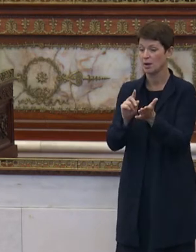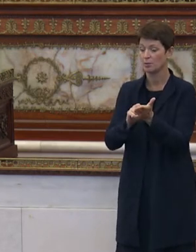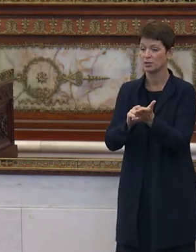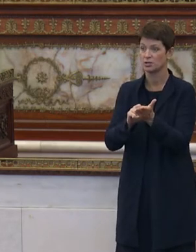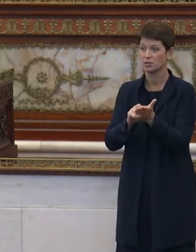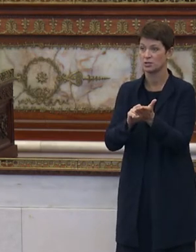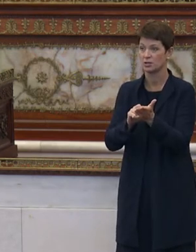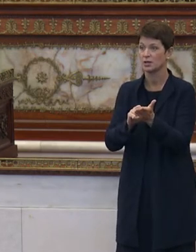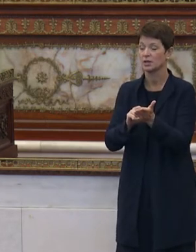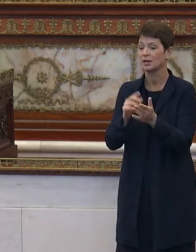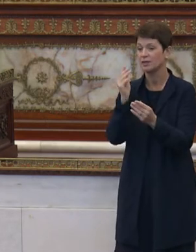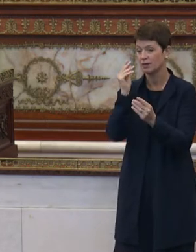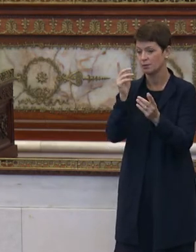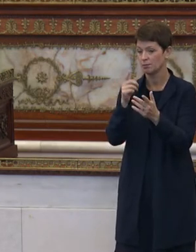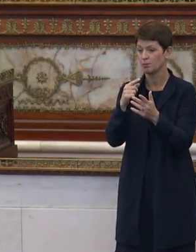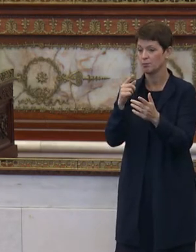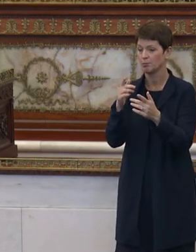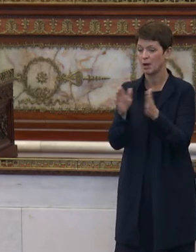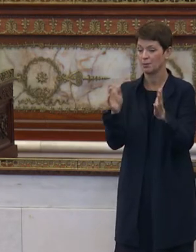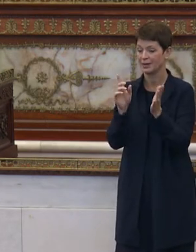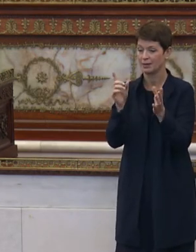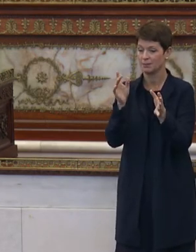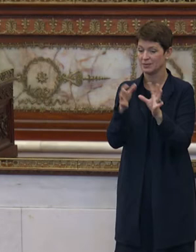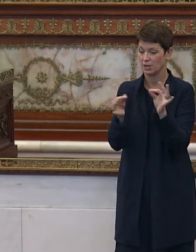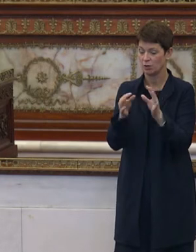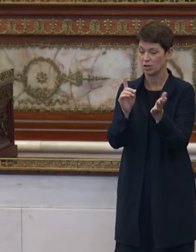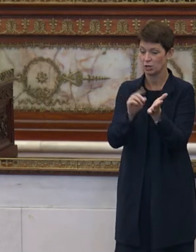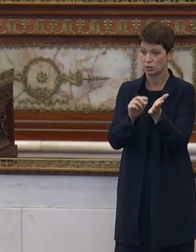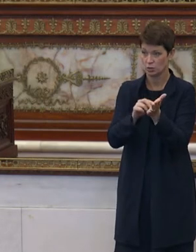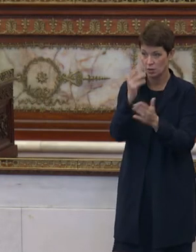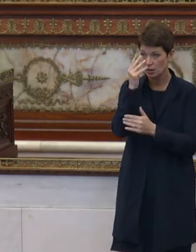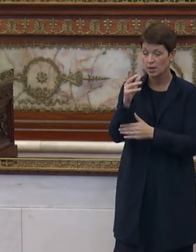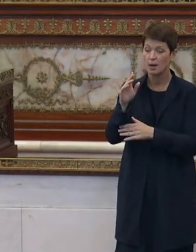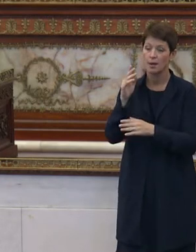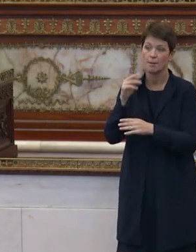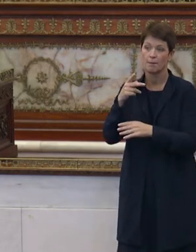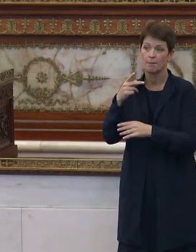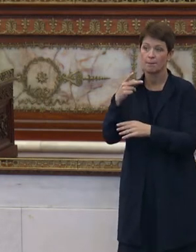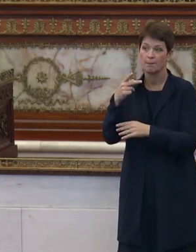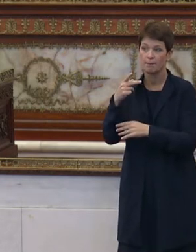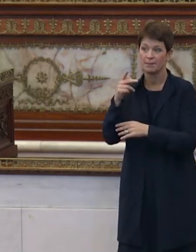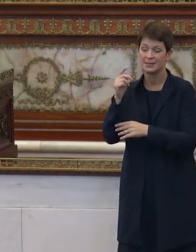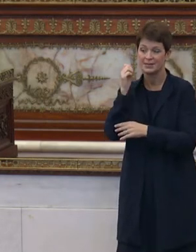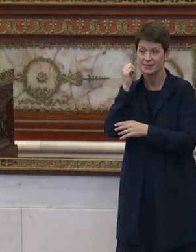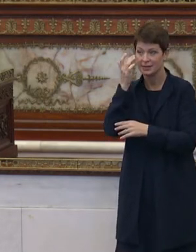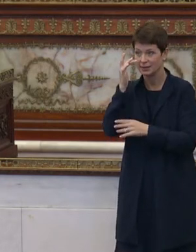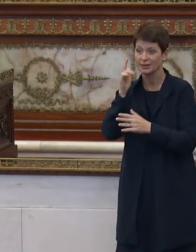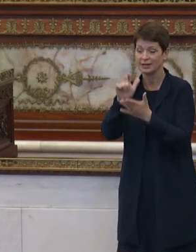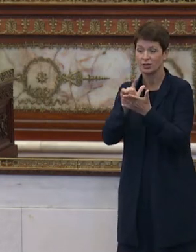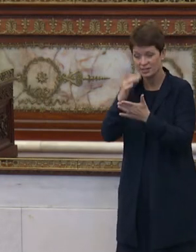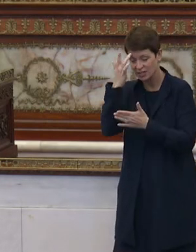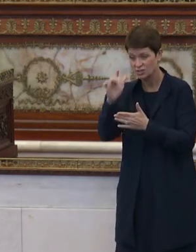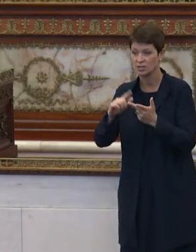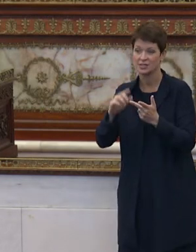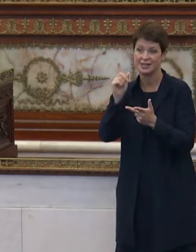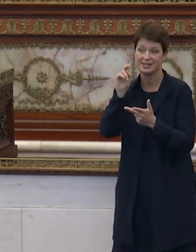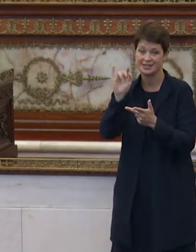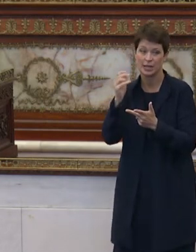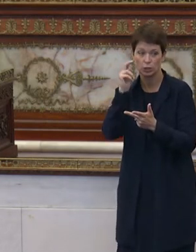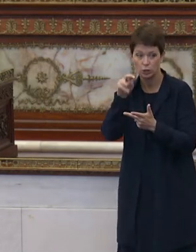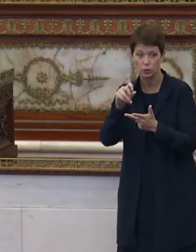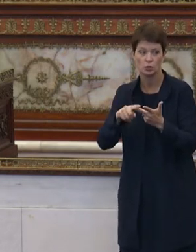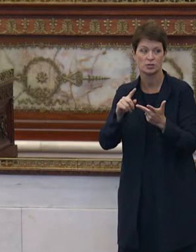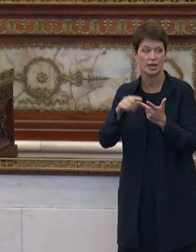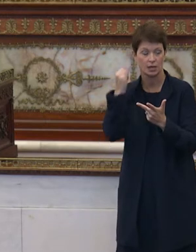public hearing notices that are published in the Daily News, Inquirer, and Legal Intelligence prior to the hearings